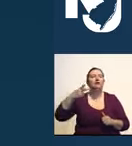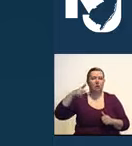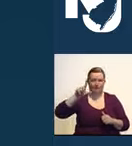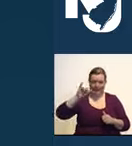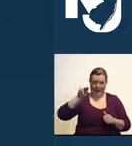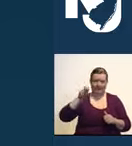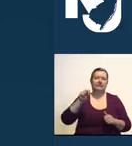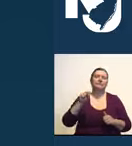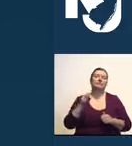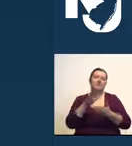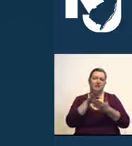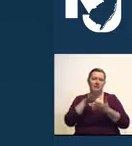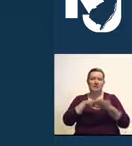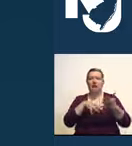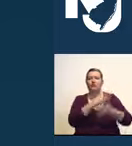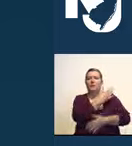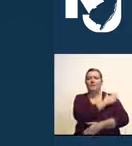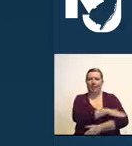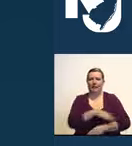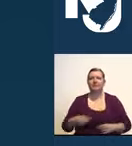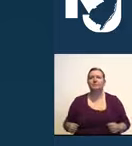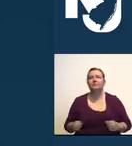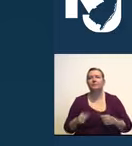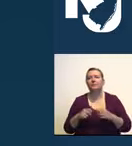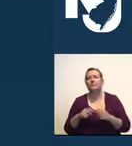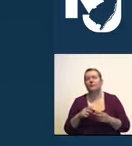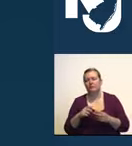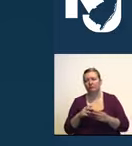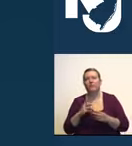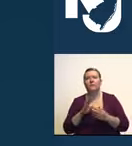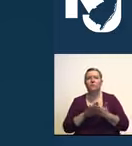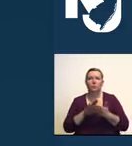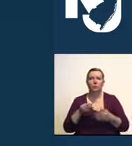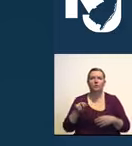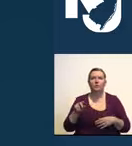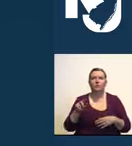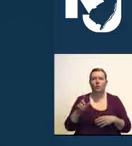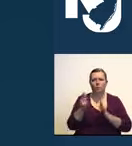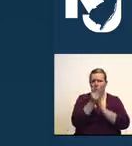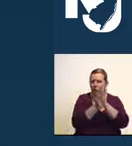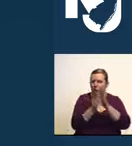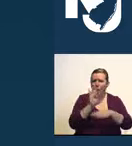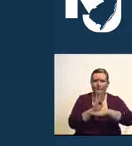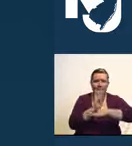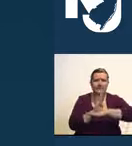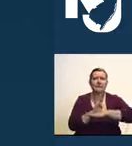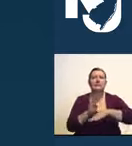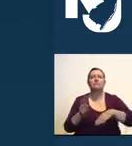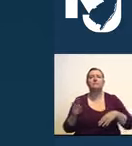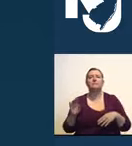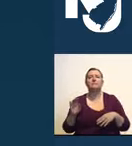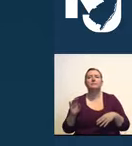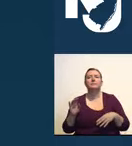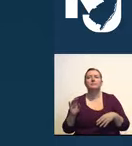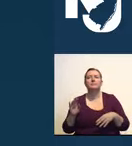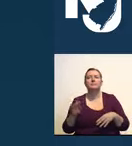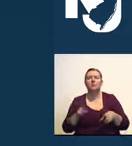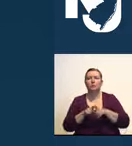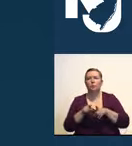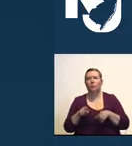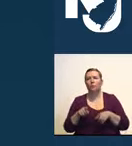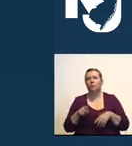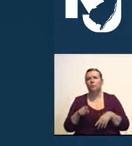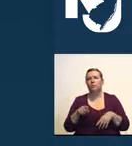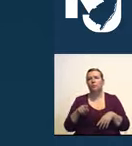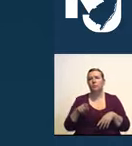in Union County's legal scene, running his own practice for a half a century and serving as Scotch Plains prosecutor. He was